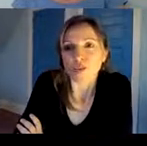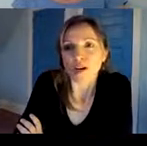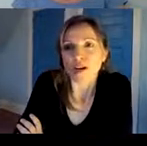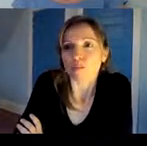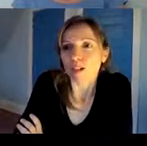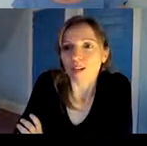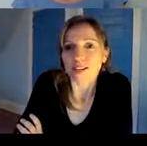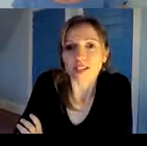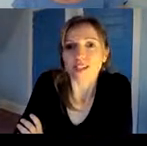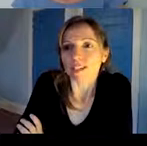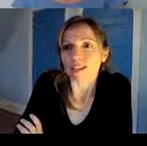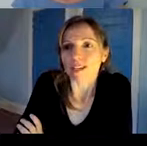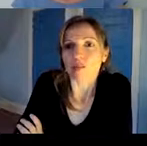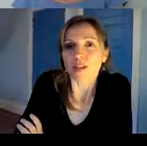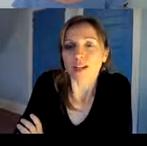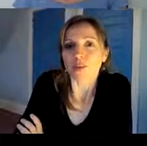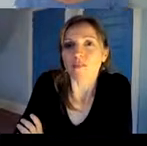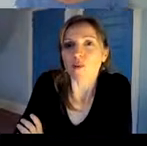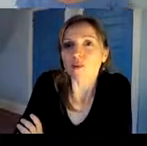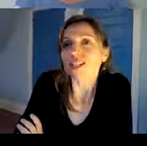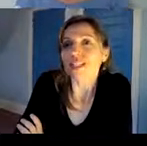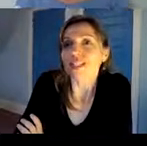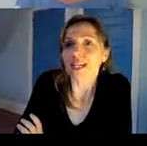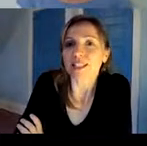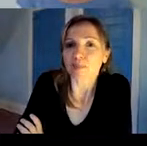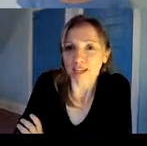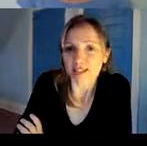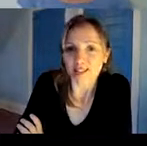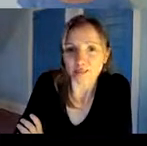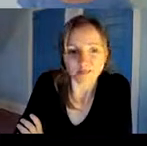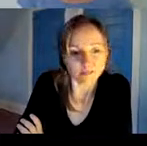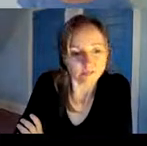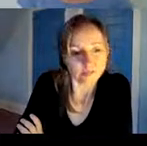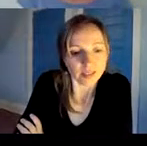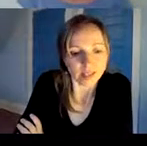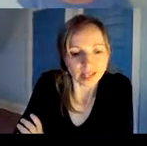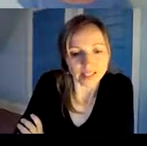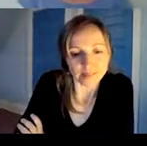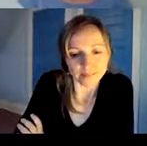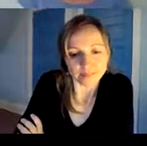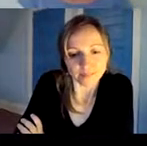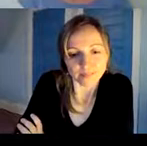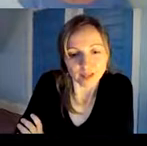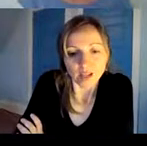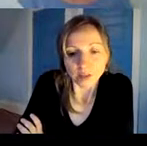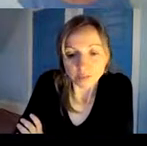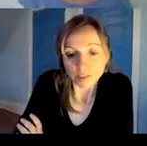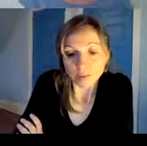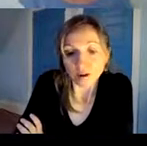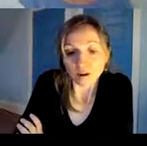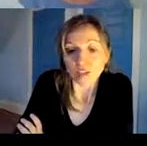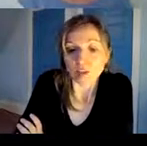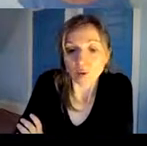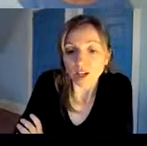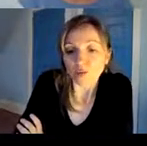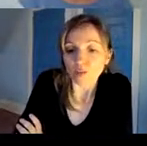to 2019, the Canadian Encyclopedia, we have 486 alien plants in Canada. And many of them